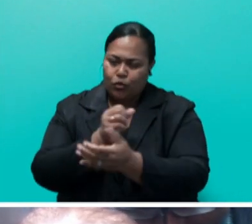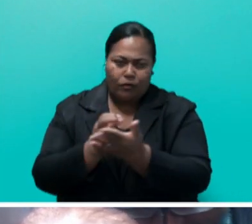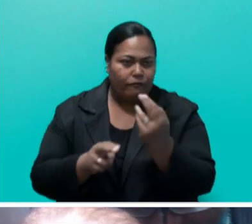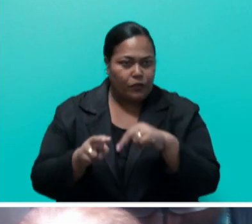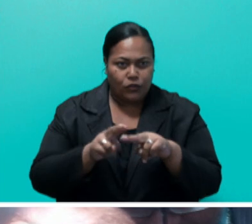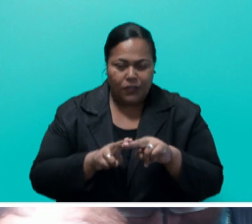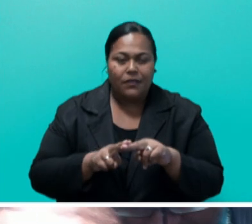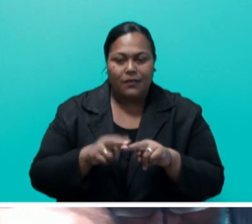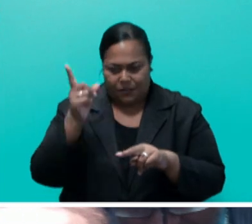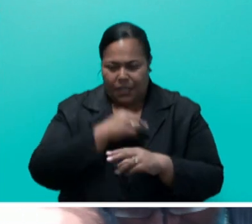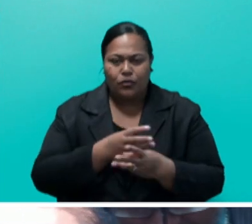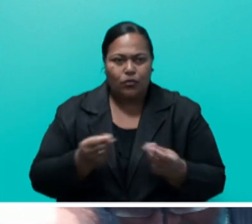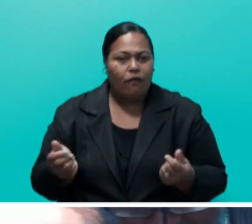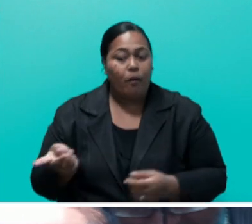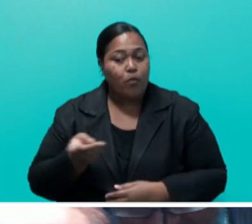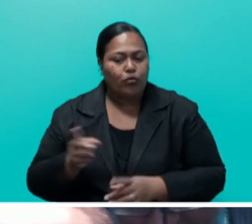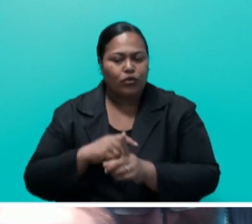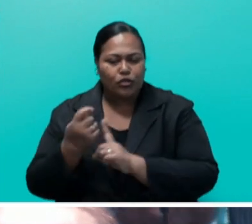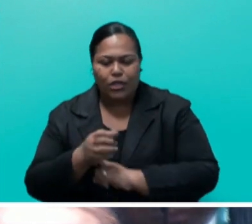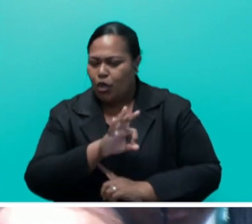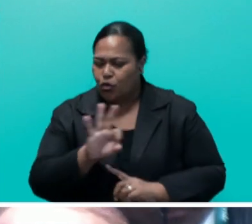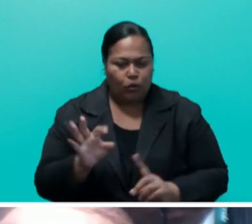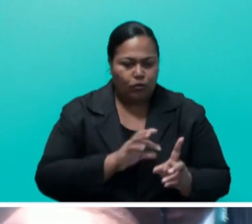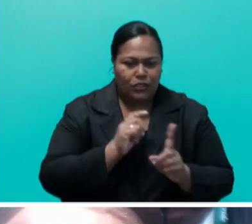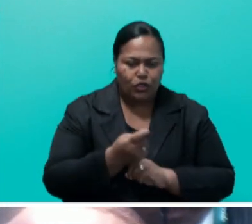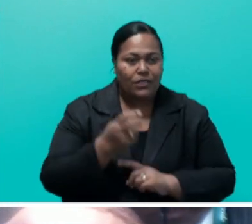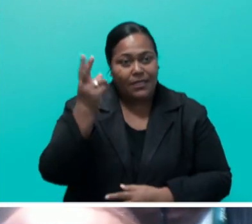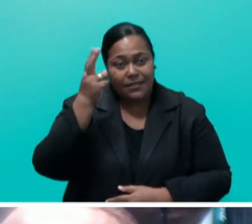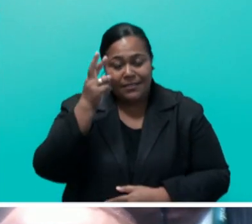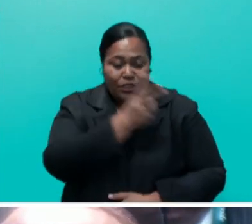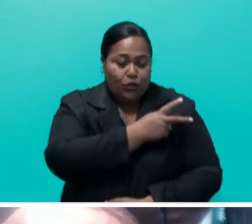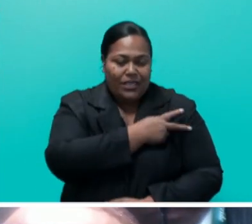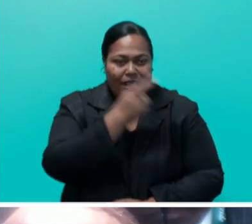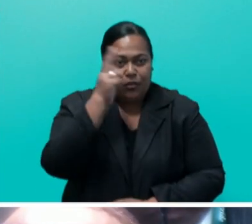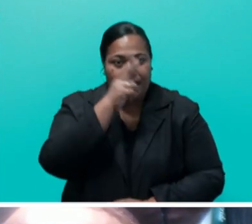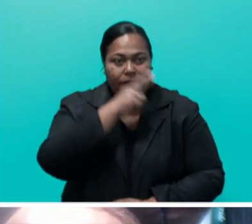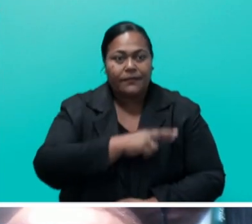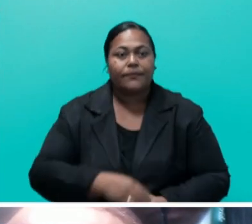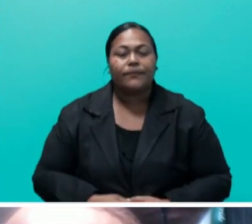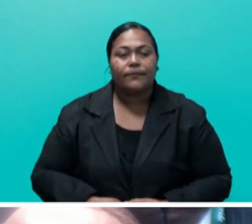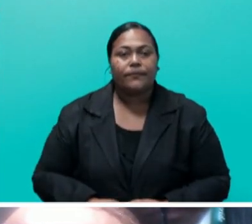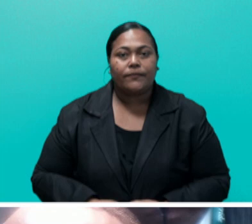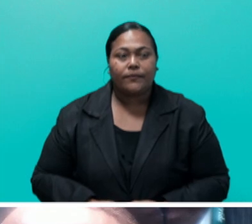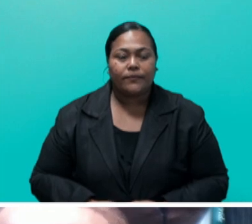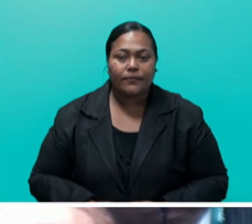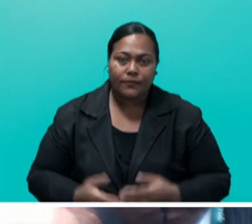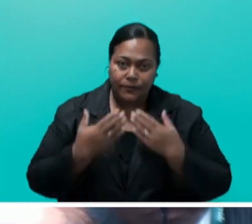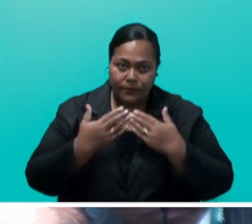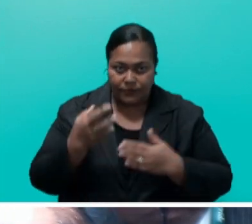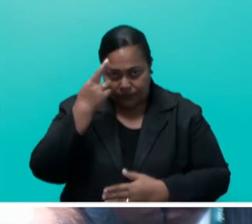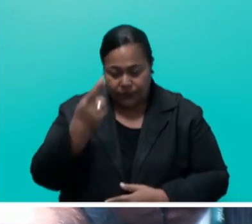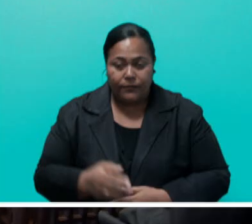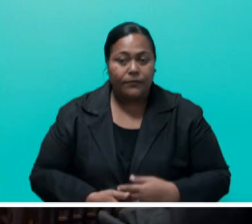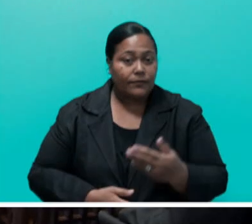to address both traditional and non-traditional security threats. Thank you, Honourable Speaker. Thank you, Honourable Minister. Yes, supplementary